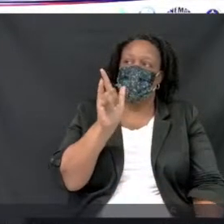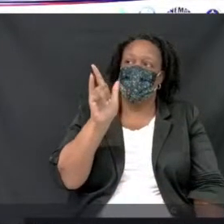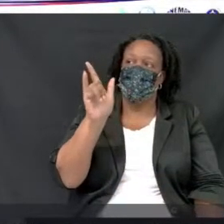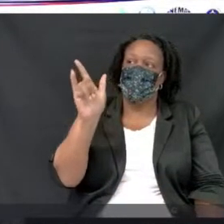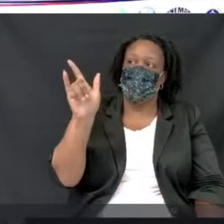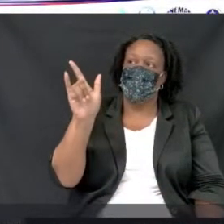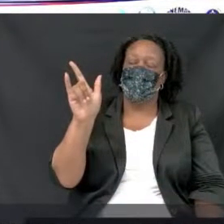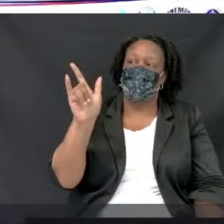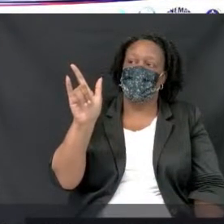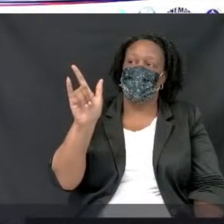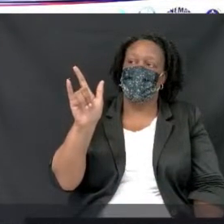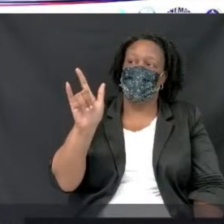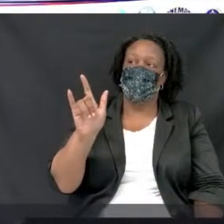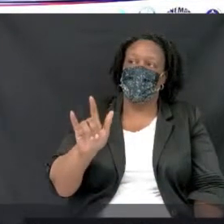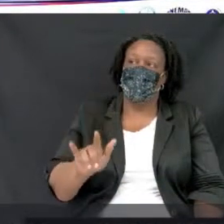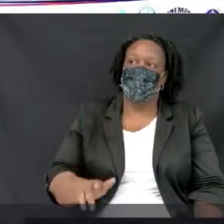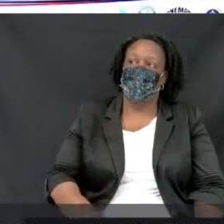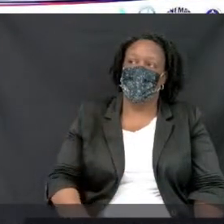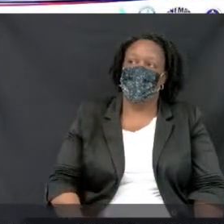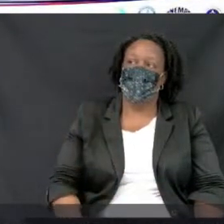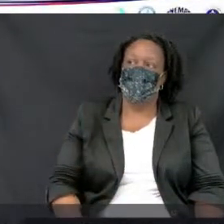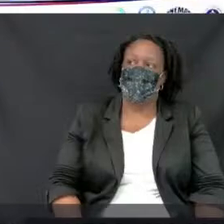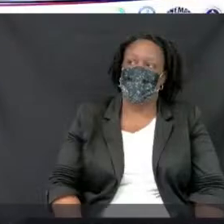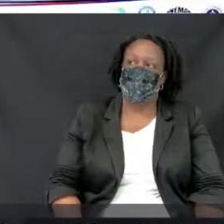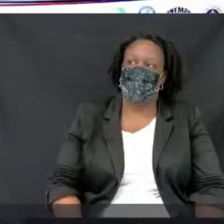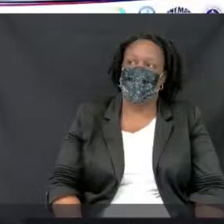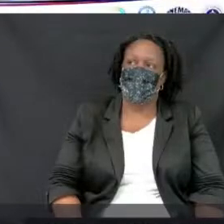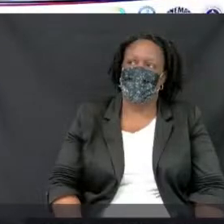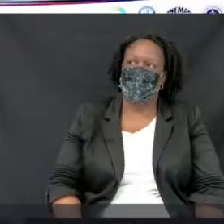as an unaccompanied minor,